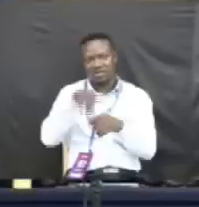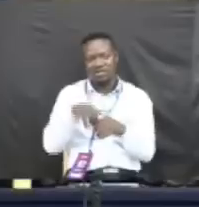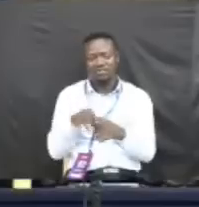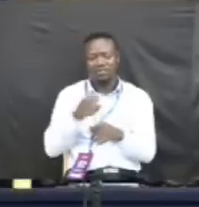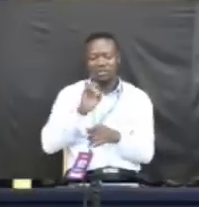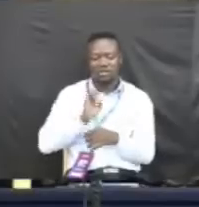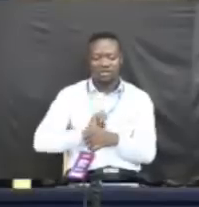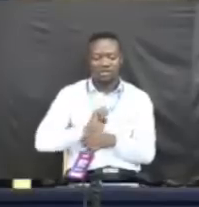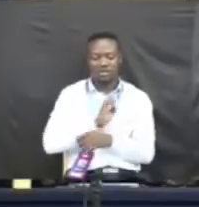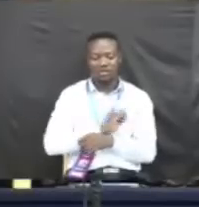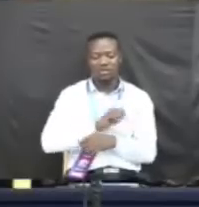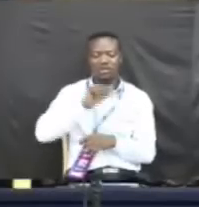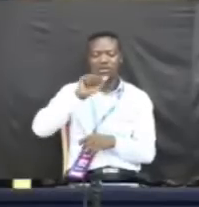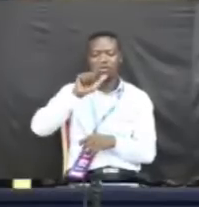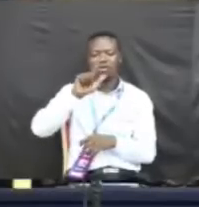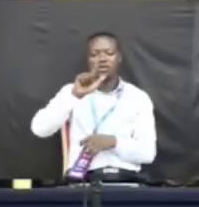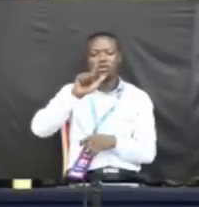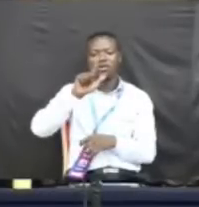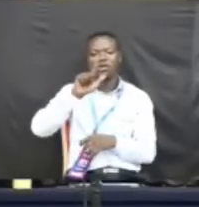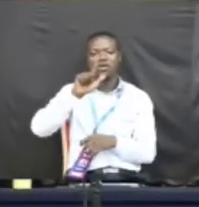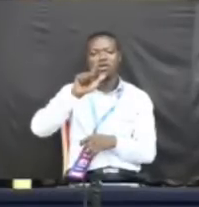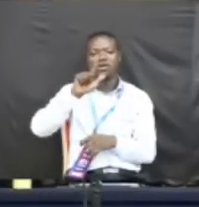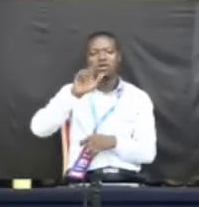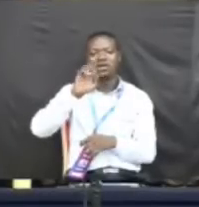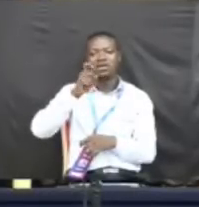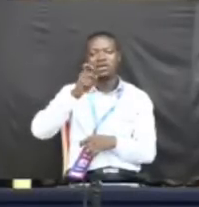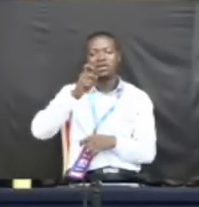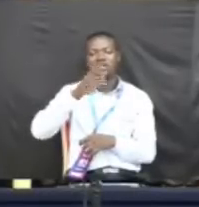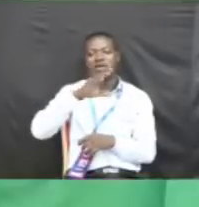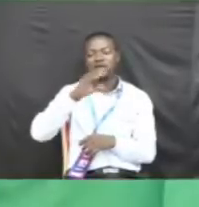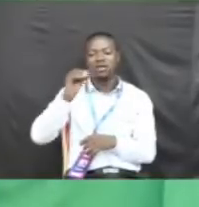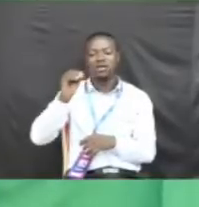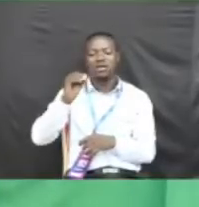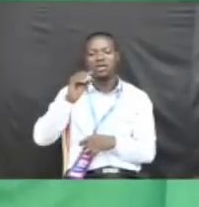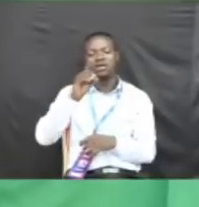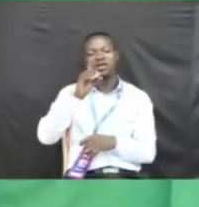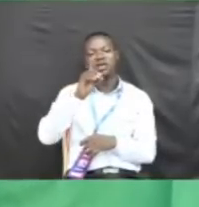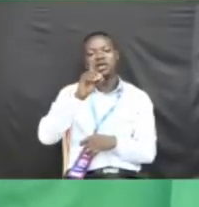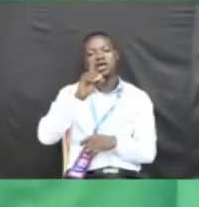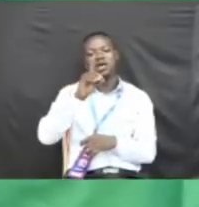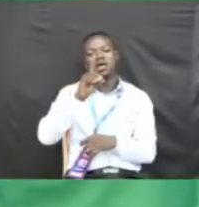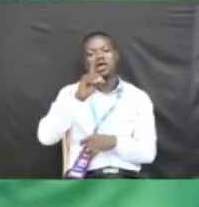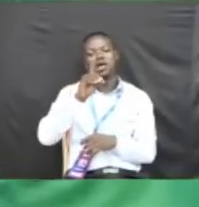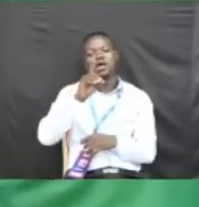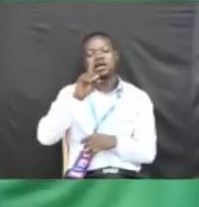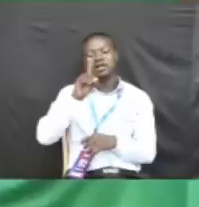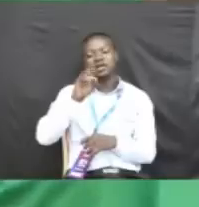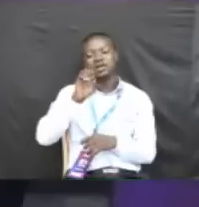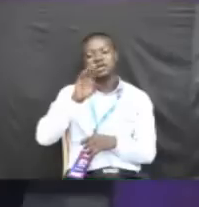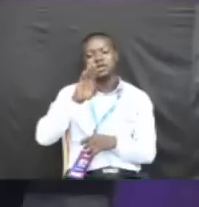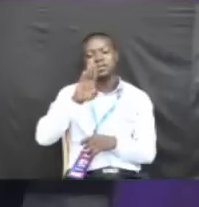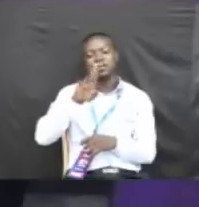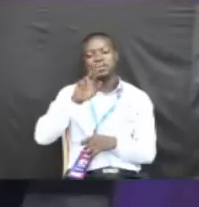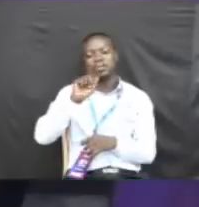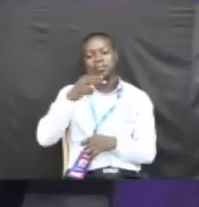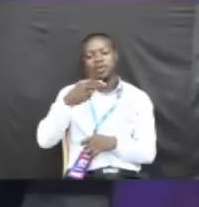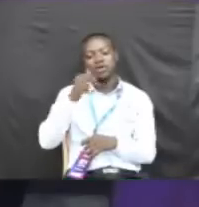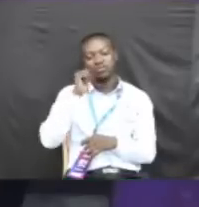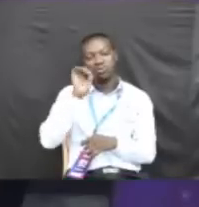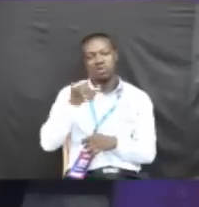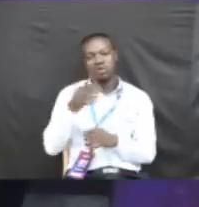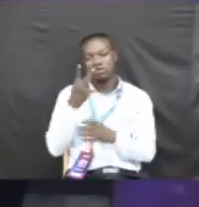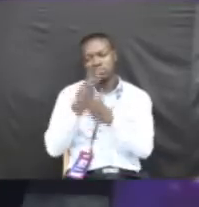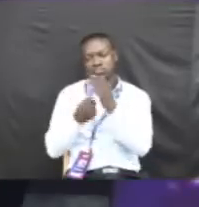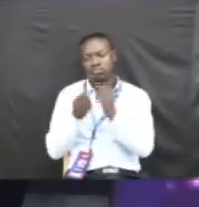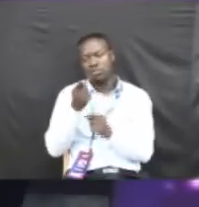Elder Alexander and Dickness patient Deborah of Amal district owners of touch skies Ghana